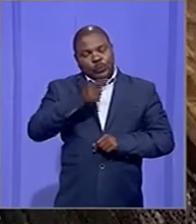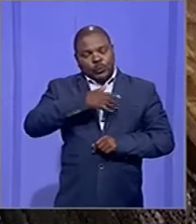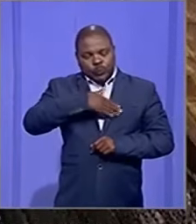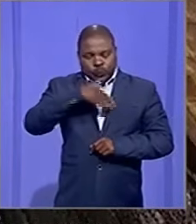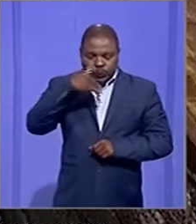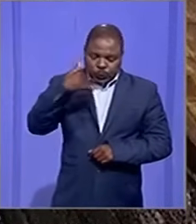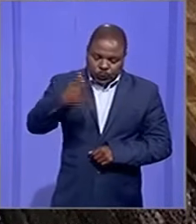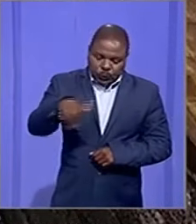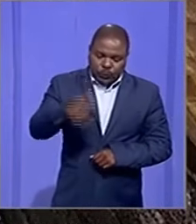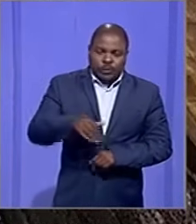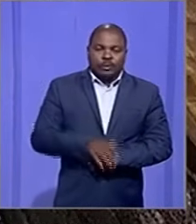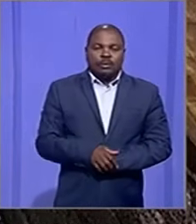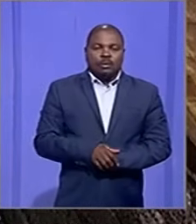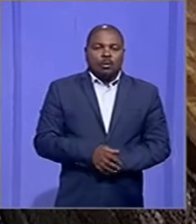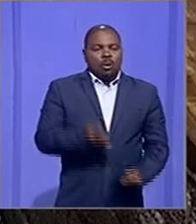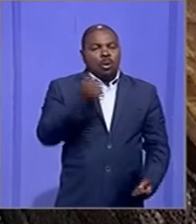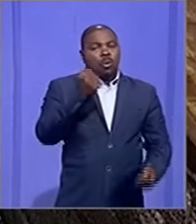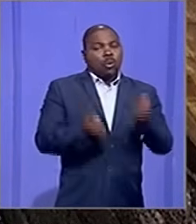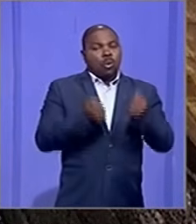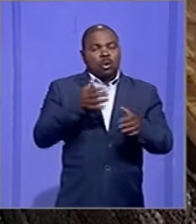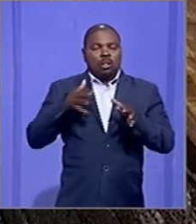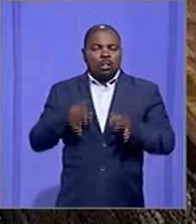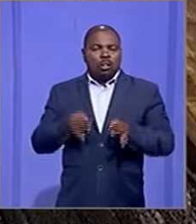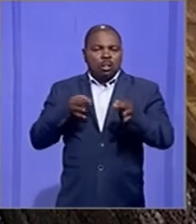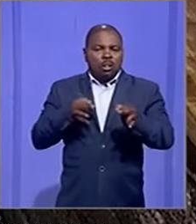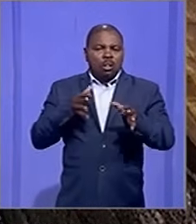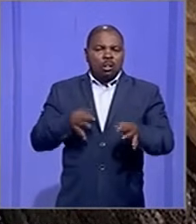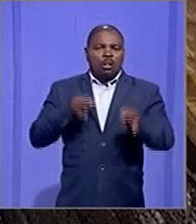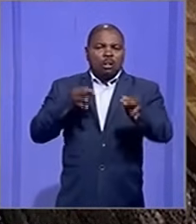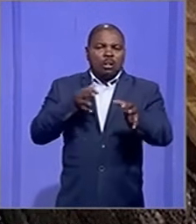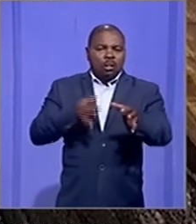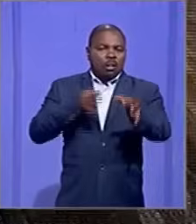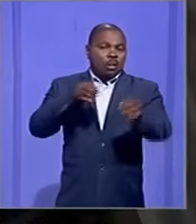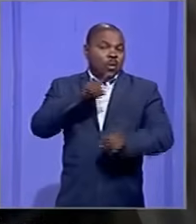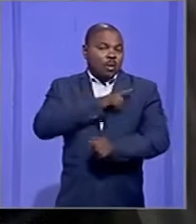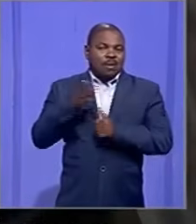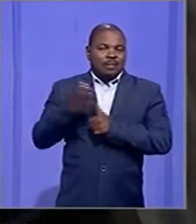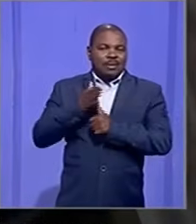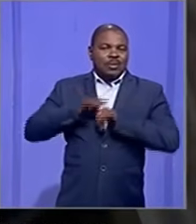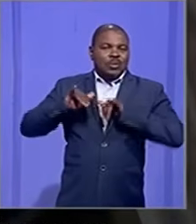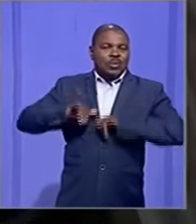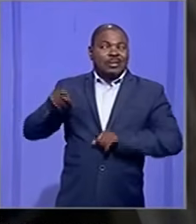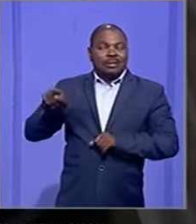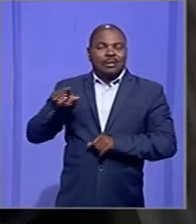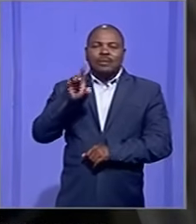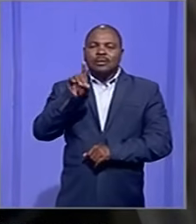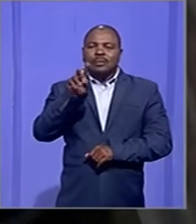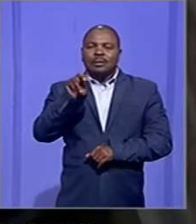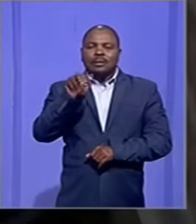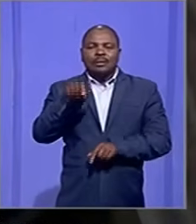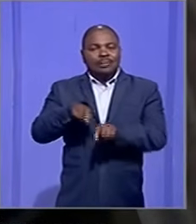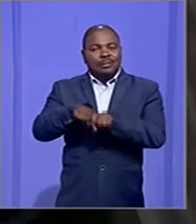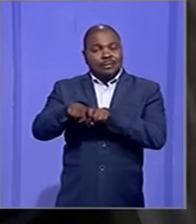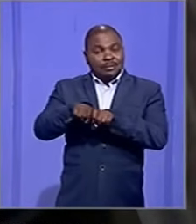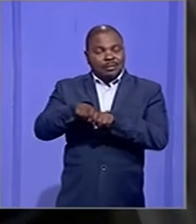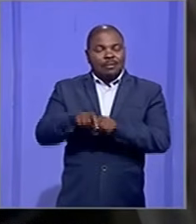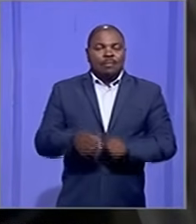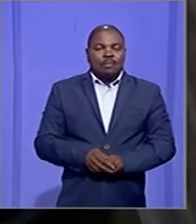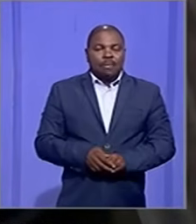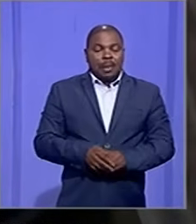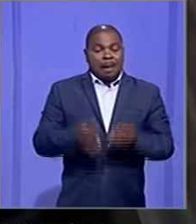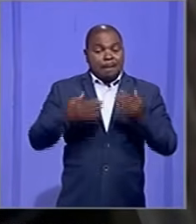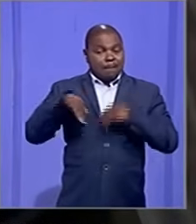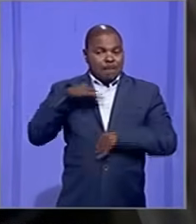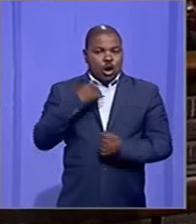Nyewe ena ile ya khutlisetswa morao ka makgetlo ha ho ntse ho emetswe sephetho sa DNA. E tla boela